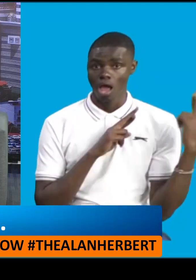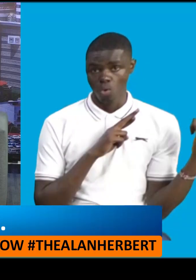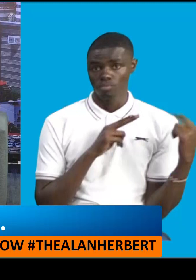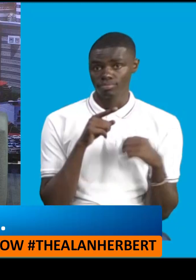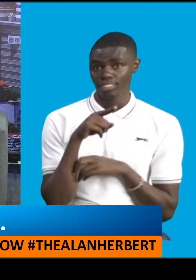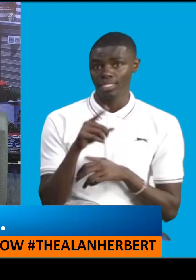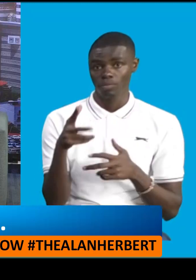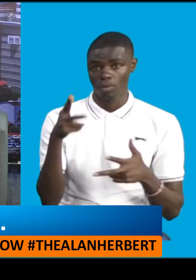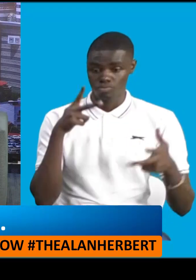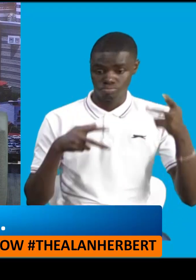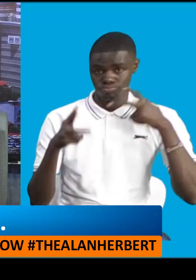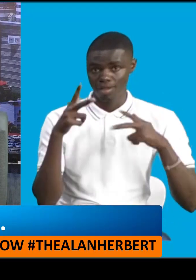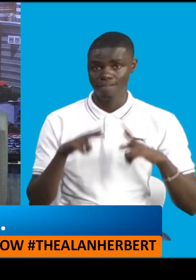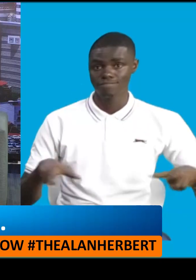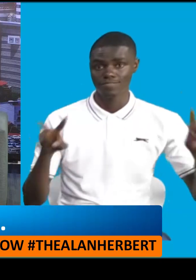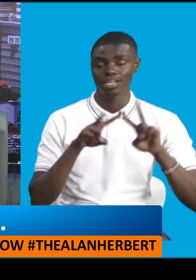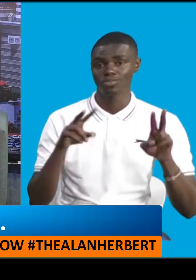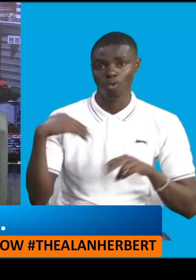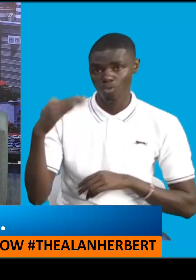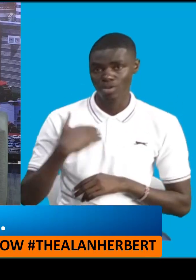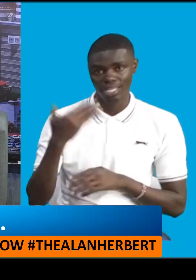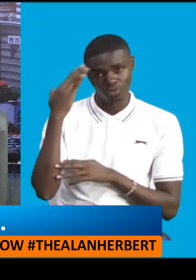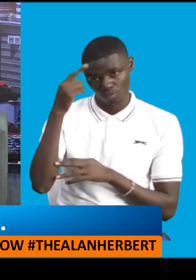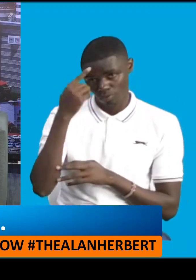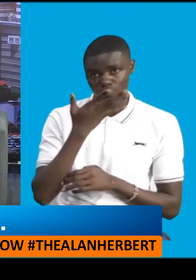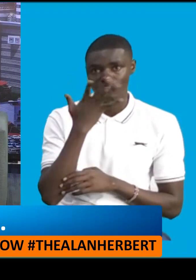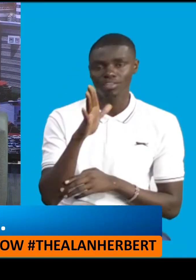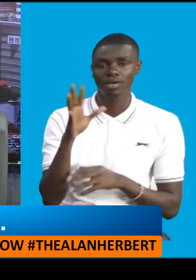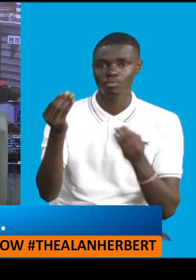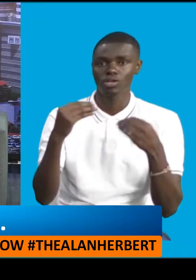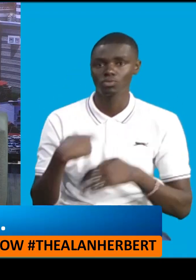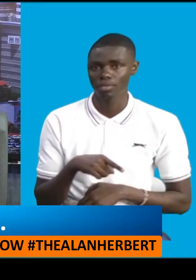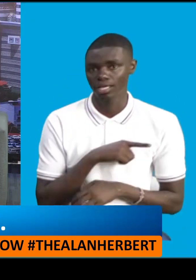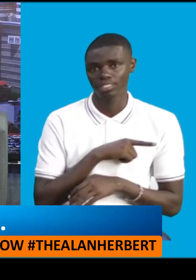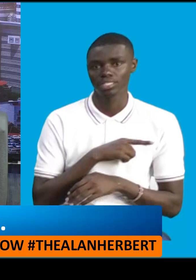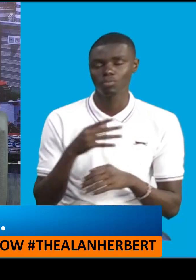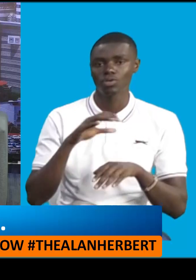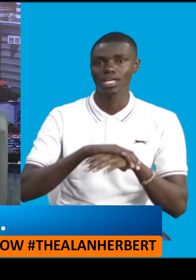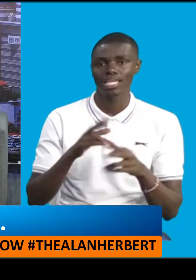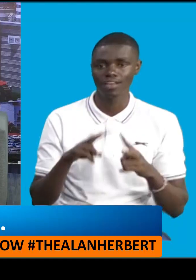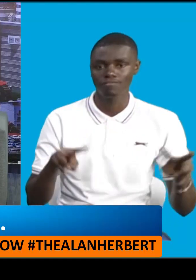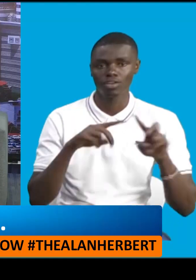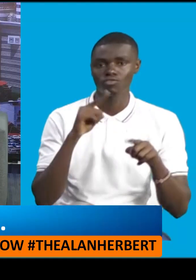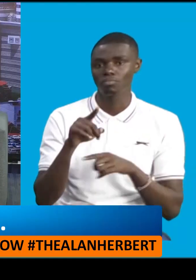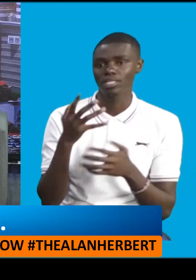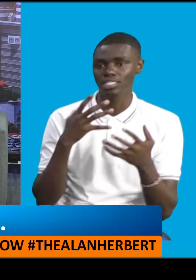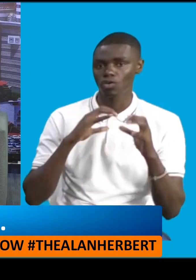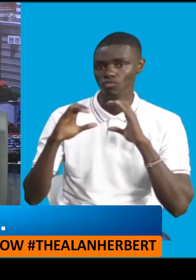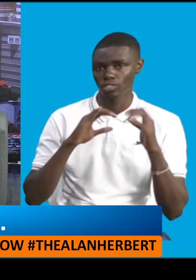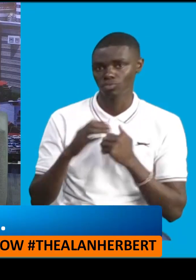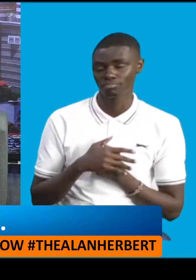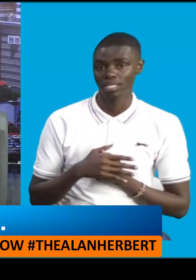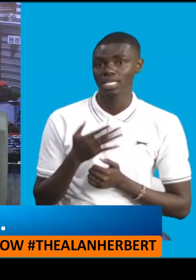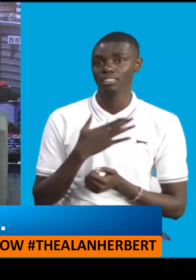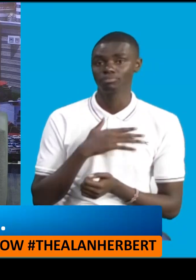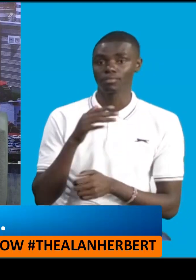I hope you've gotten value. As always, I know because of the feedback that you give us that you get value from such conversations. For